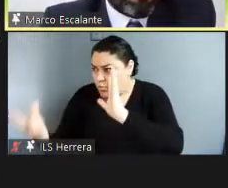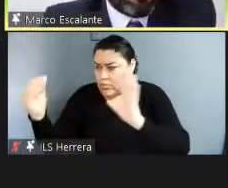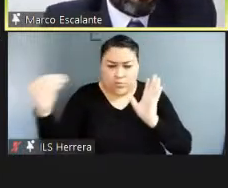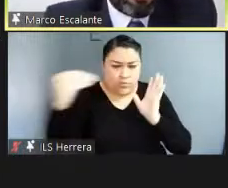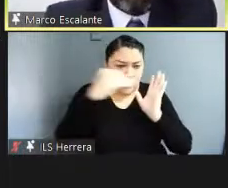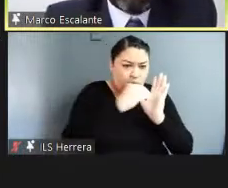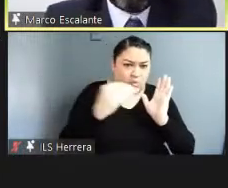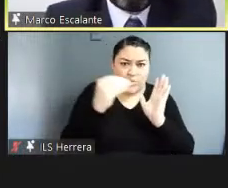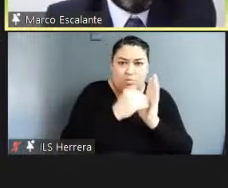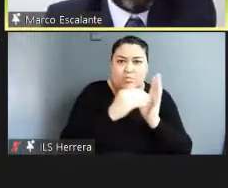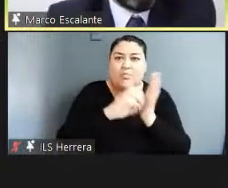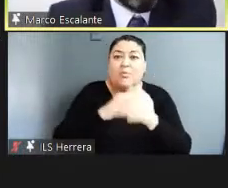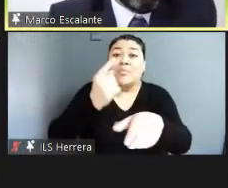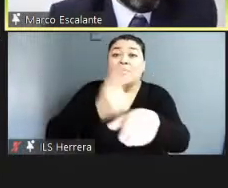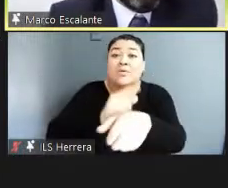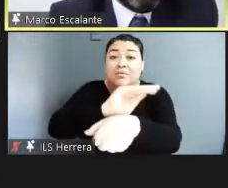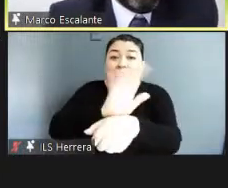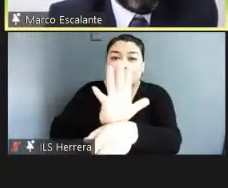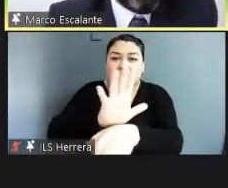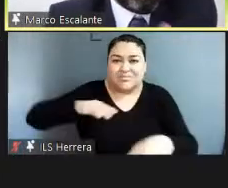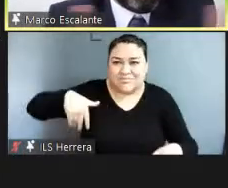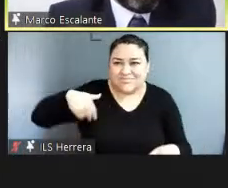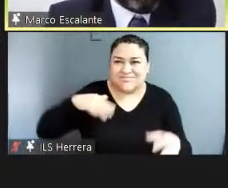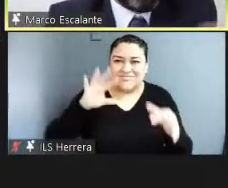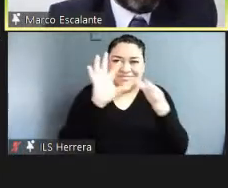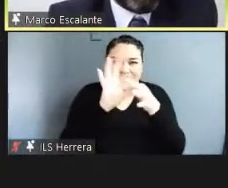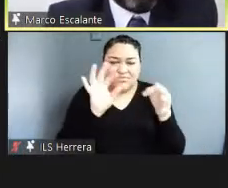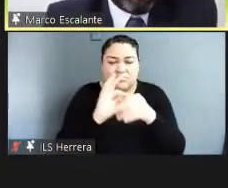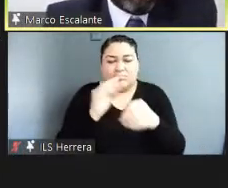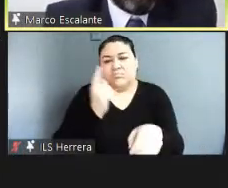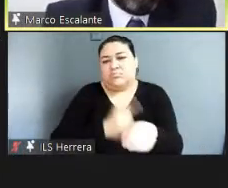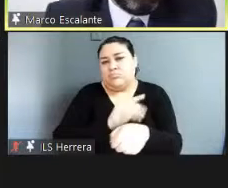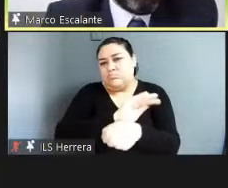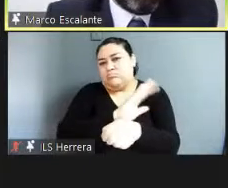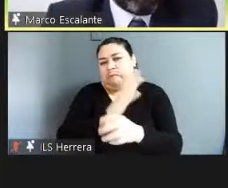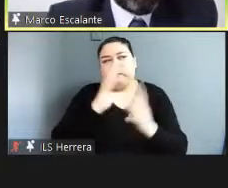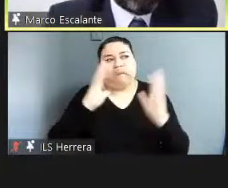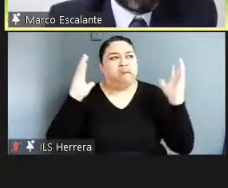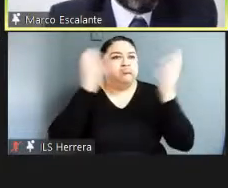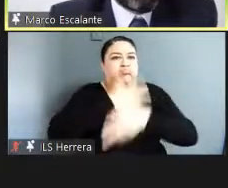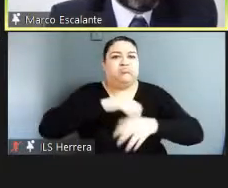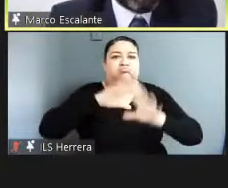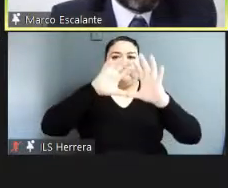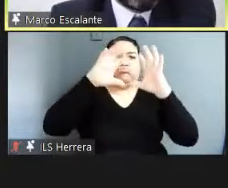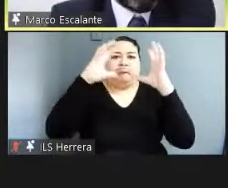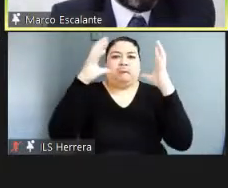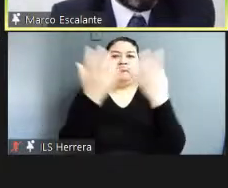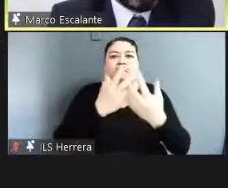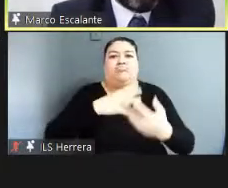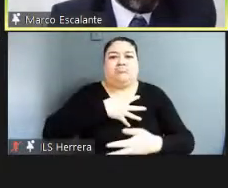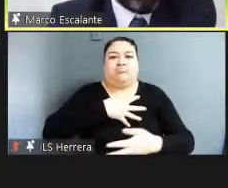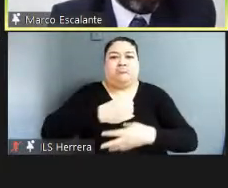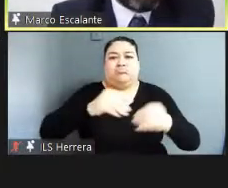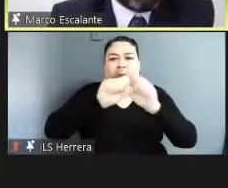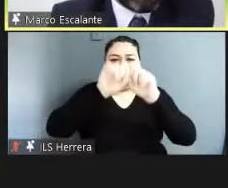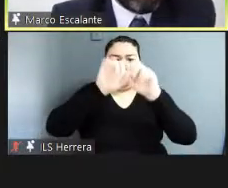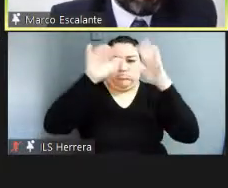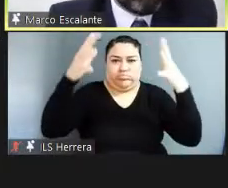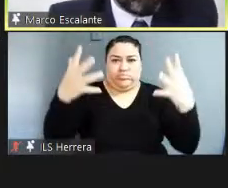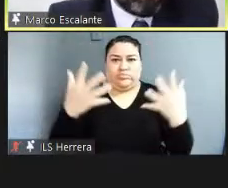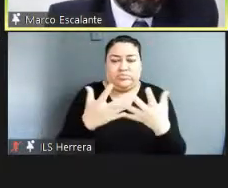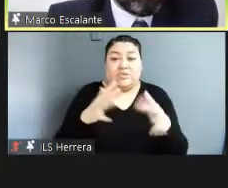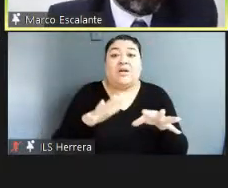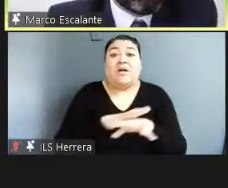every 5 to 6 years. Of course, COVID has revolutionized everything. We have seen how a pandemic